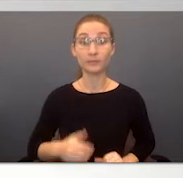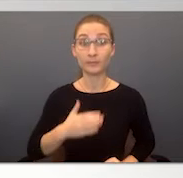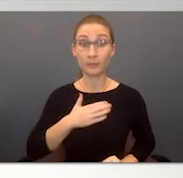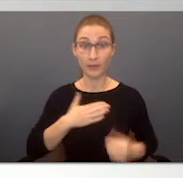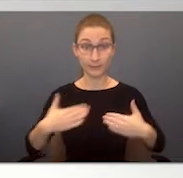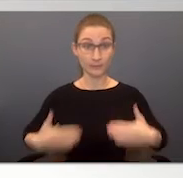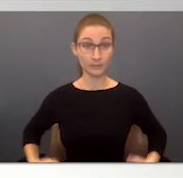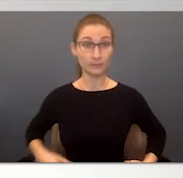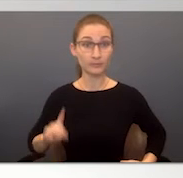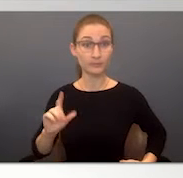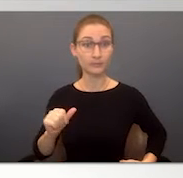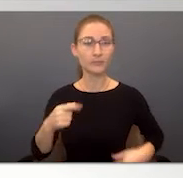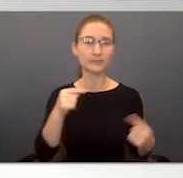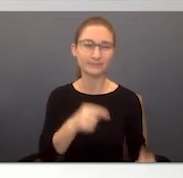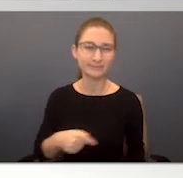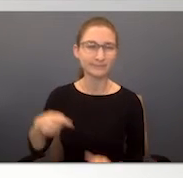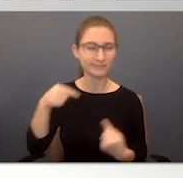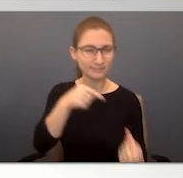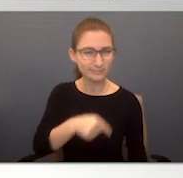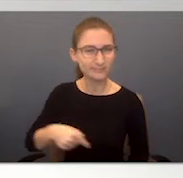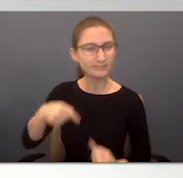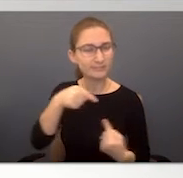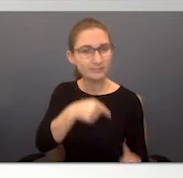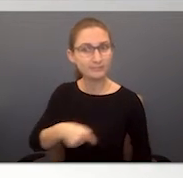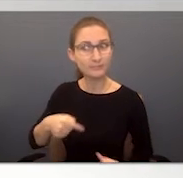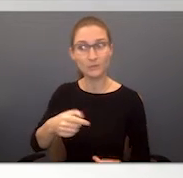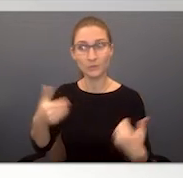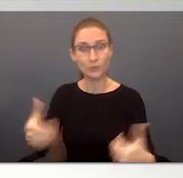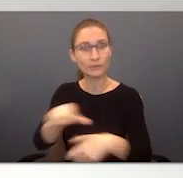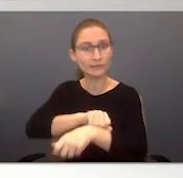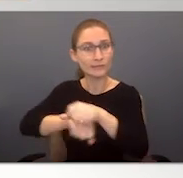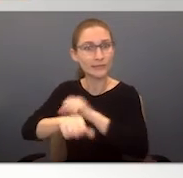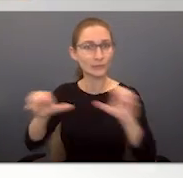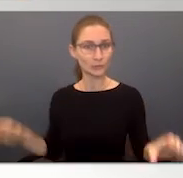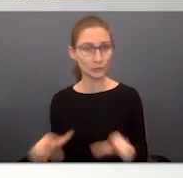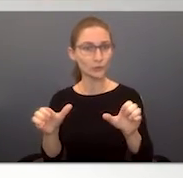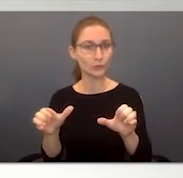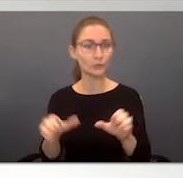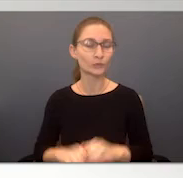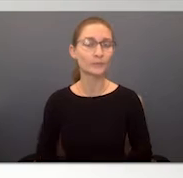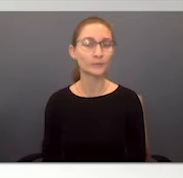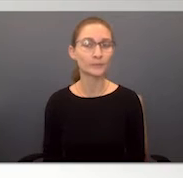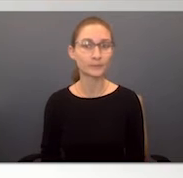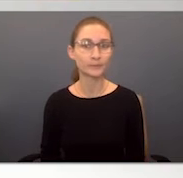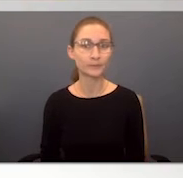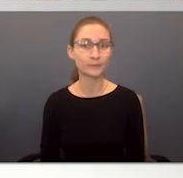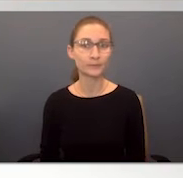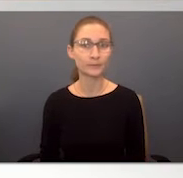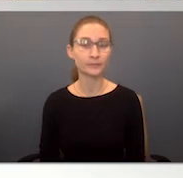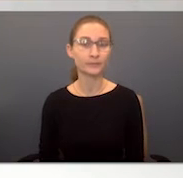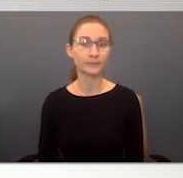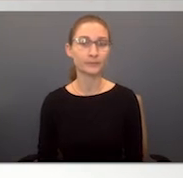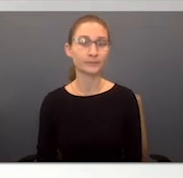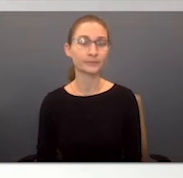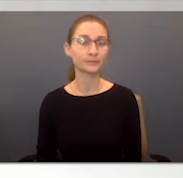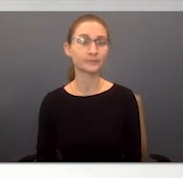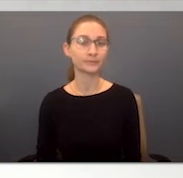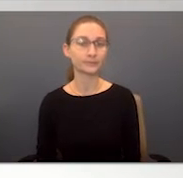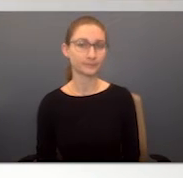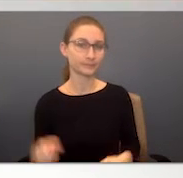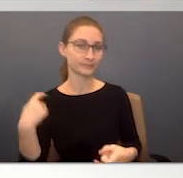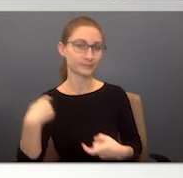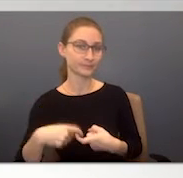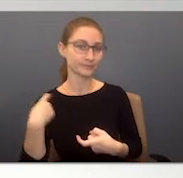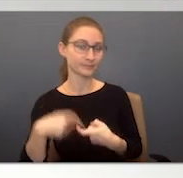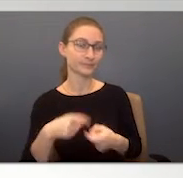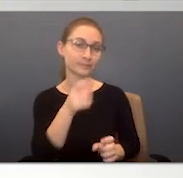a hablar del apoyo que yo necesitaba, porque también tengo un hijo pequeño, y mientras tanto teníamos